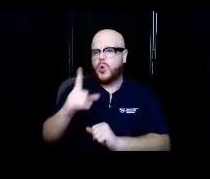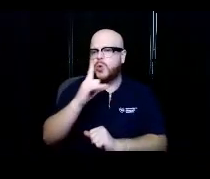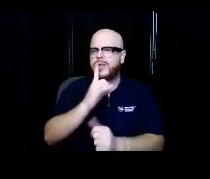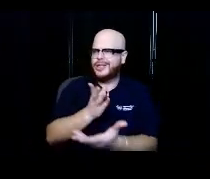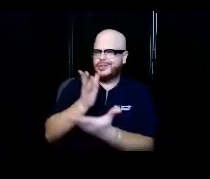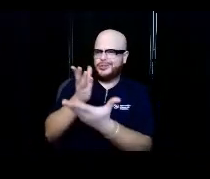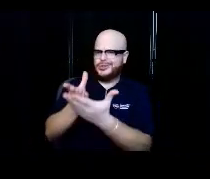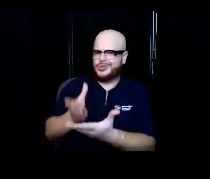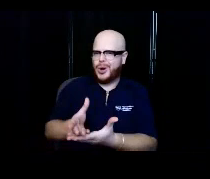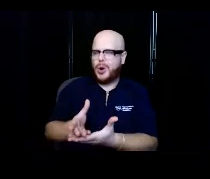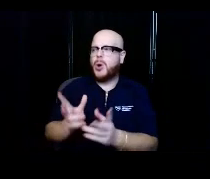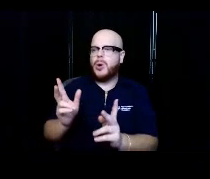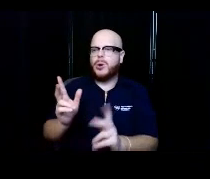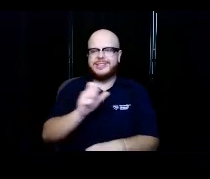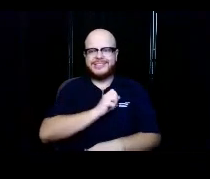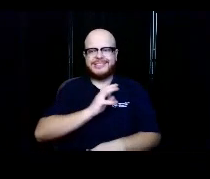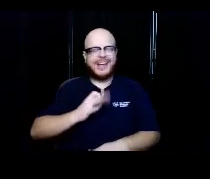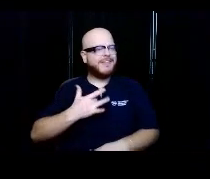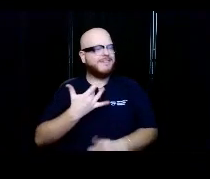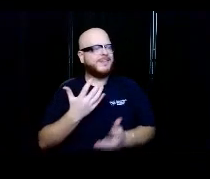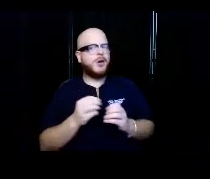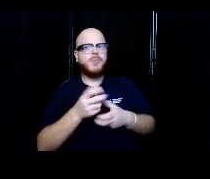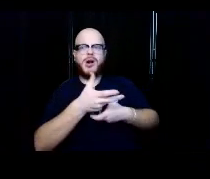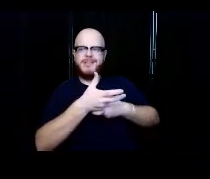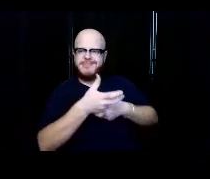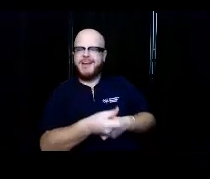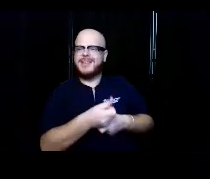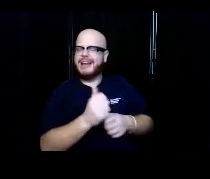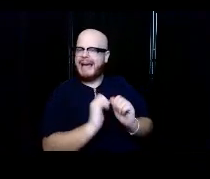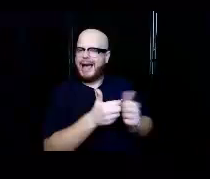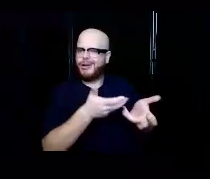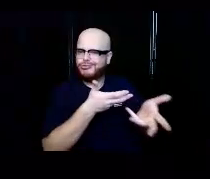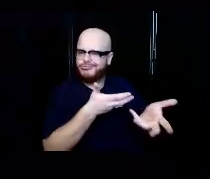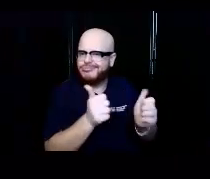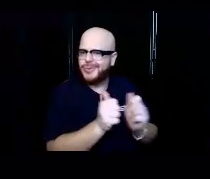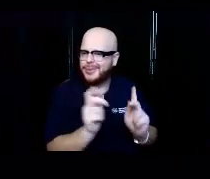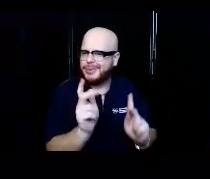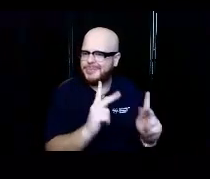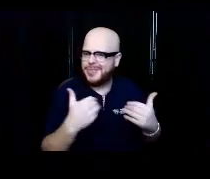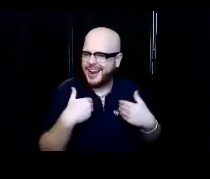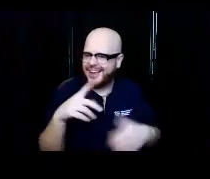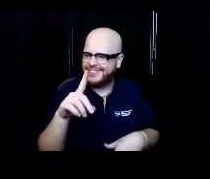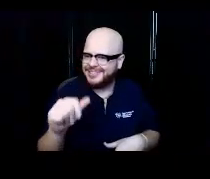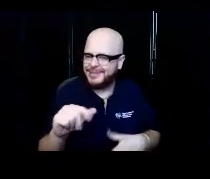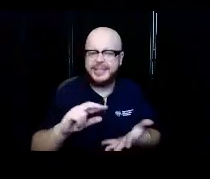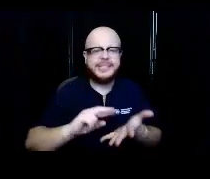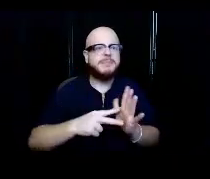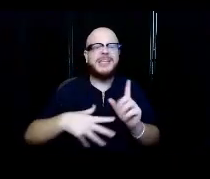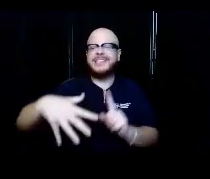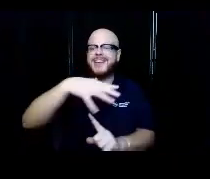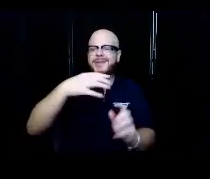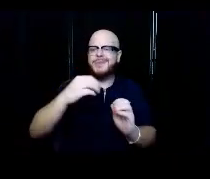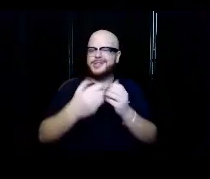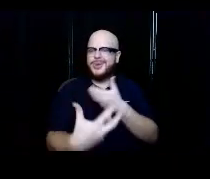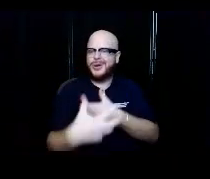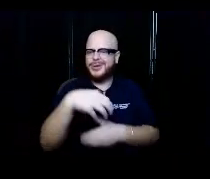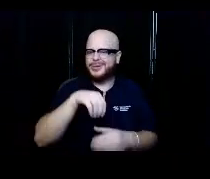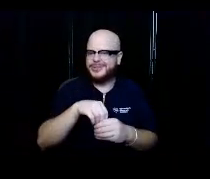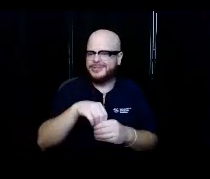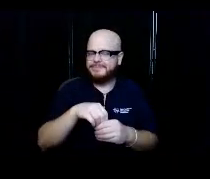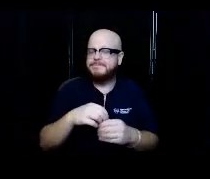colleagues and guests and visitors with disabilities, promoting a more inclusive environment. OOD offers